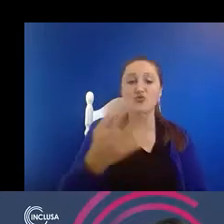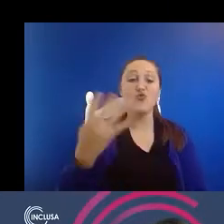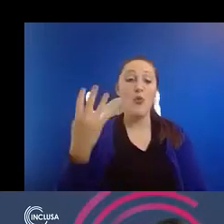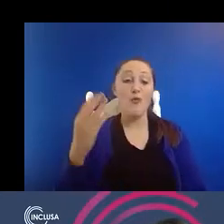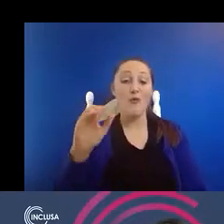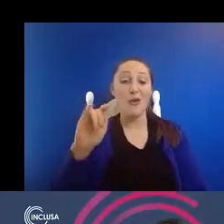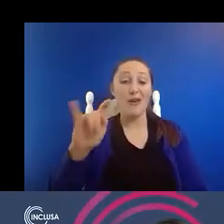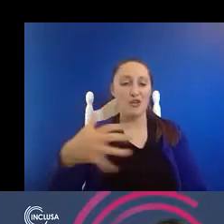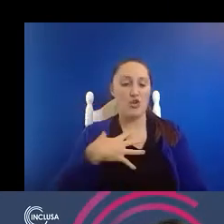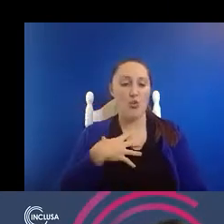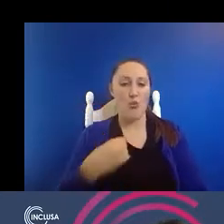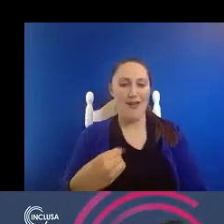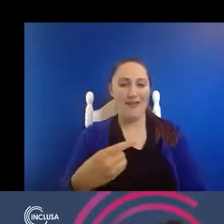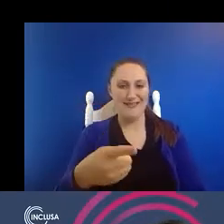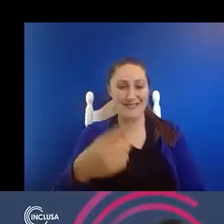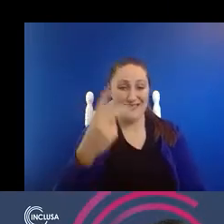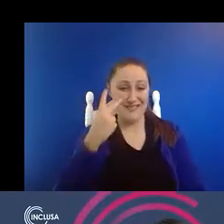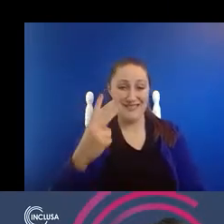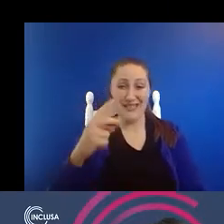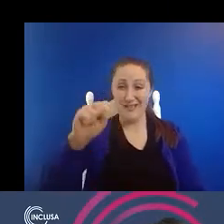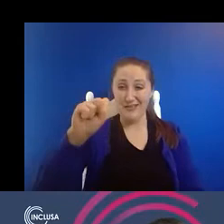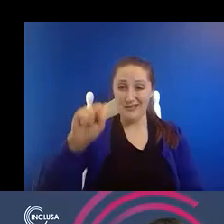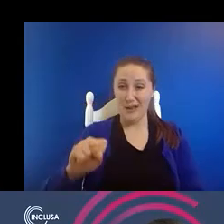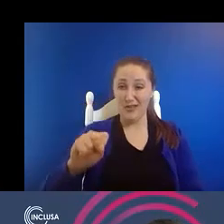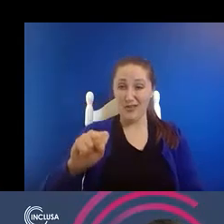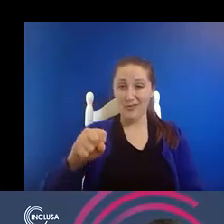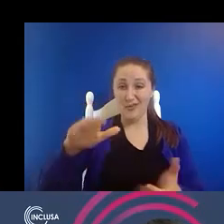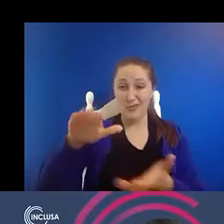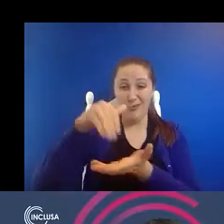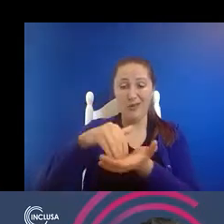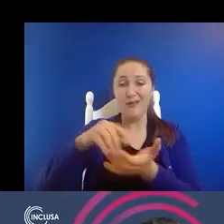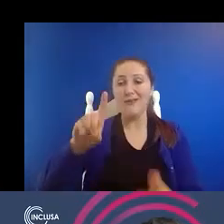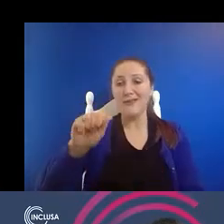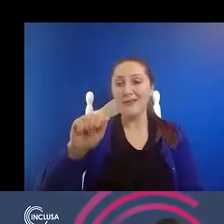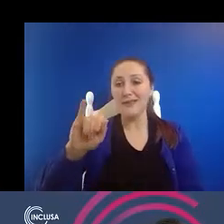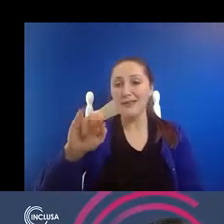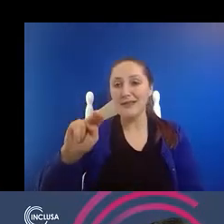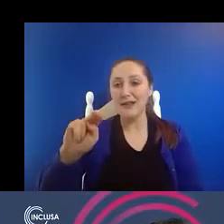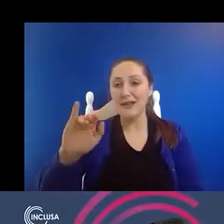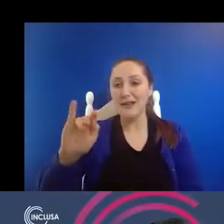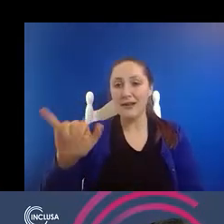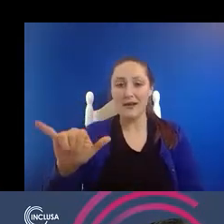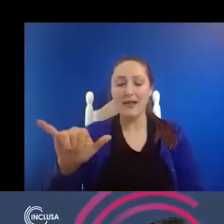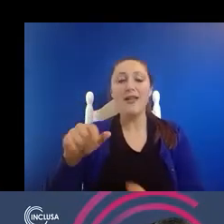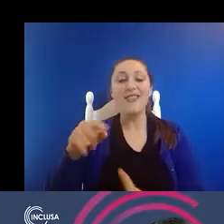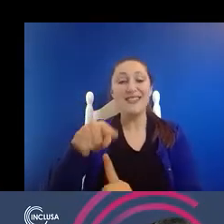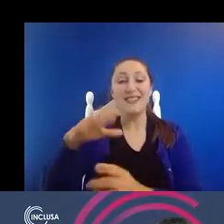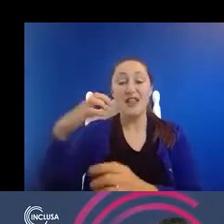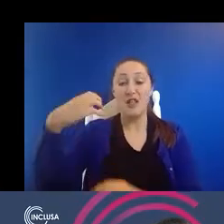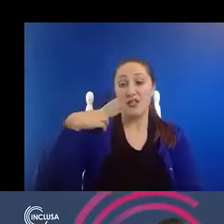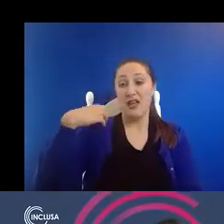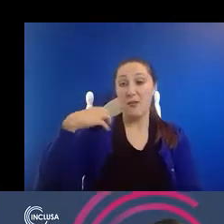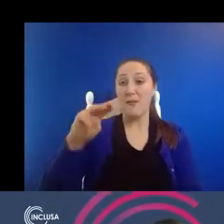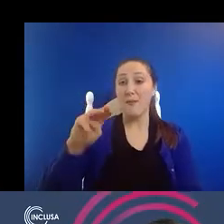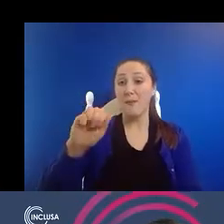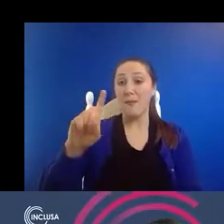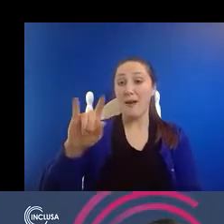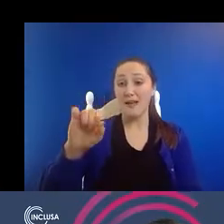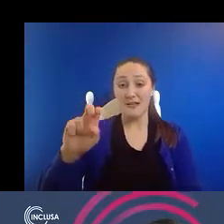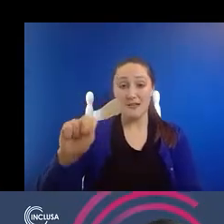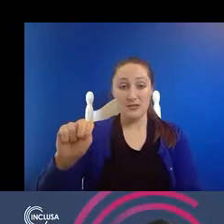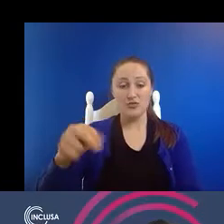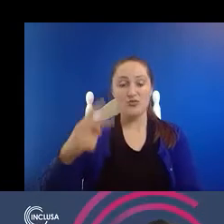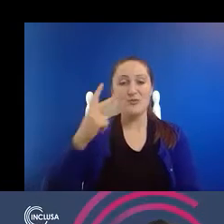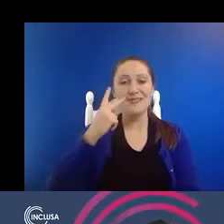see right down in the southern center part, that's Dane County, so that's where Madison, where the capital of Wisconsin is. And then you see Milwaukee